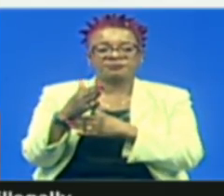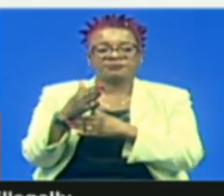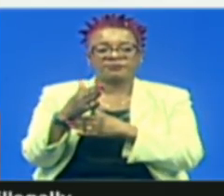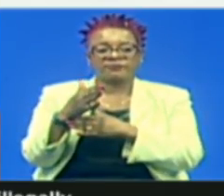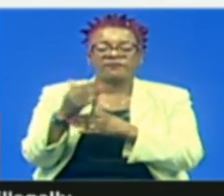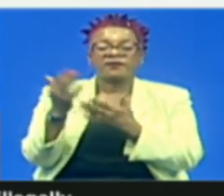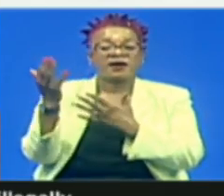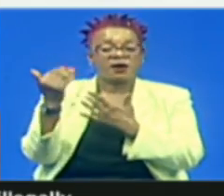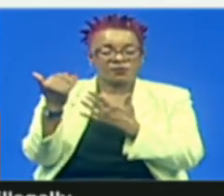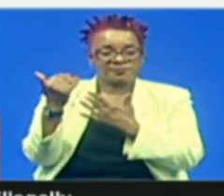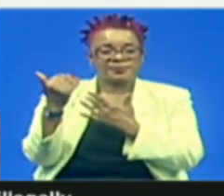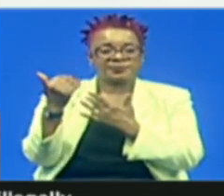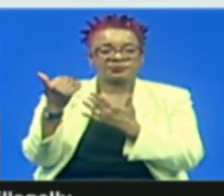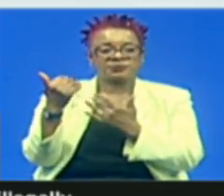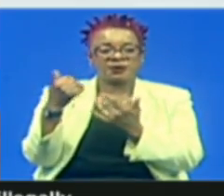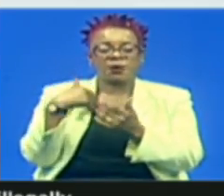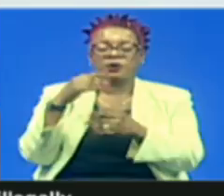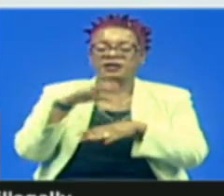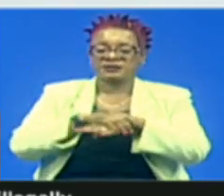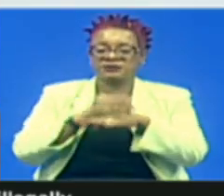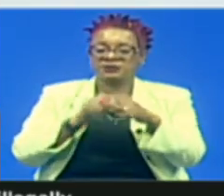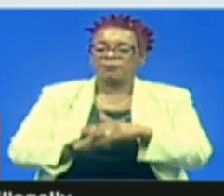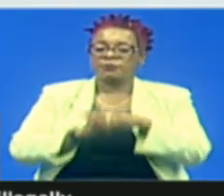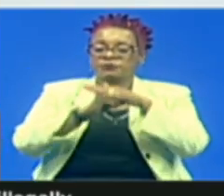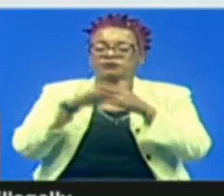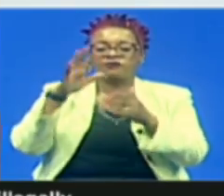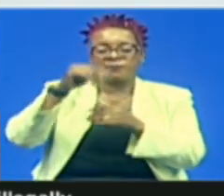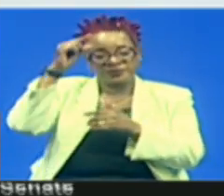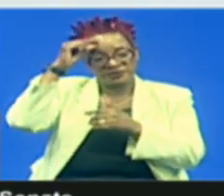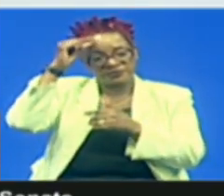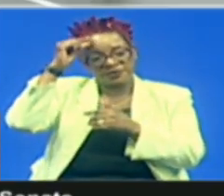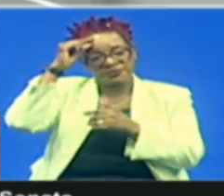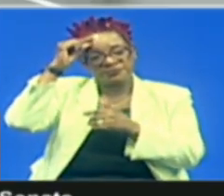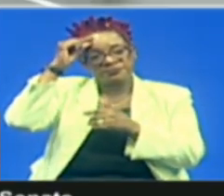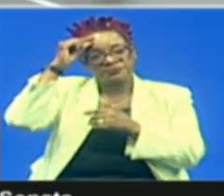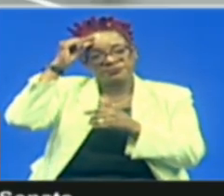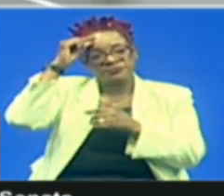I hope I will get the support also from the government.